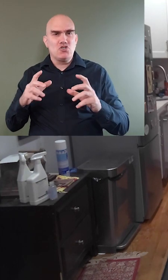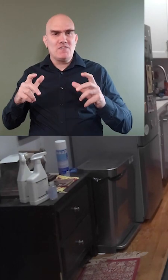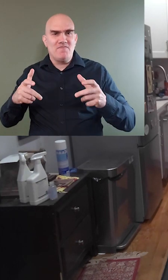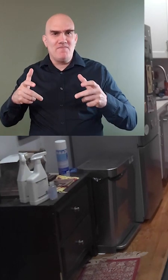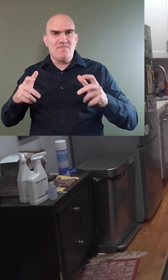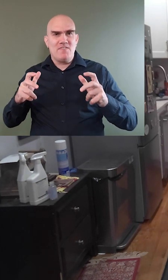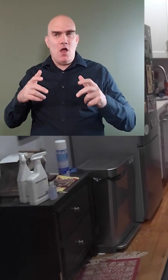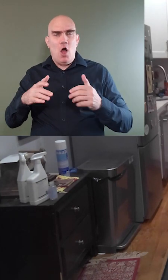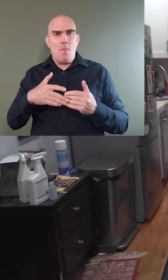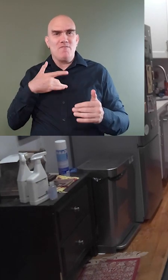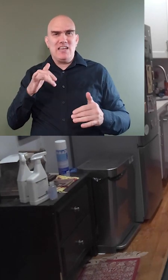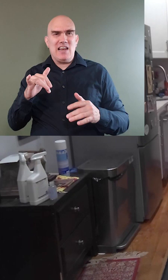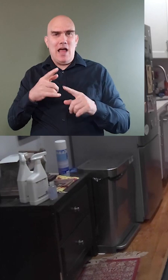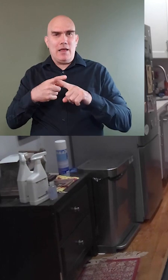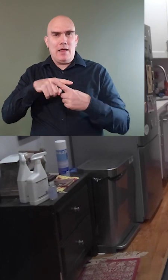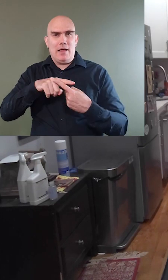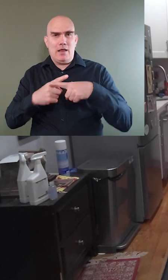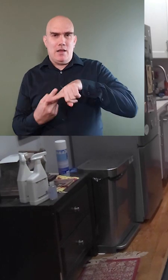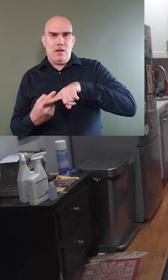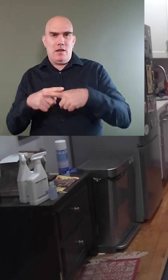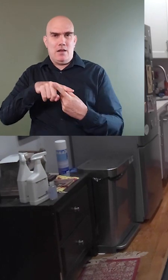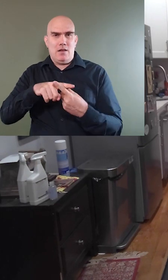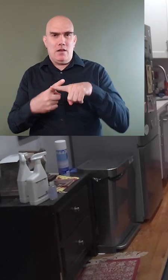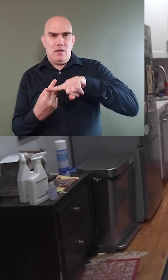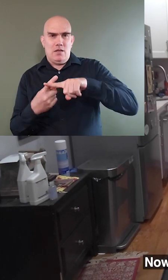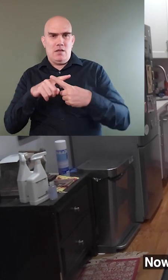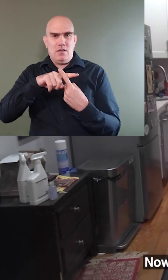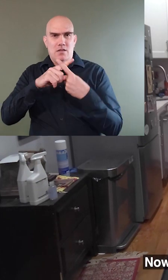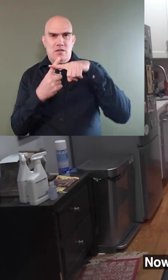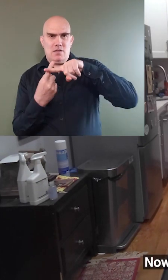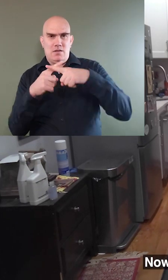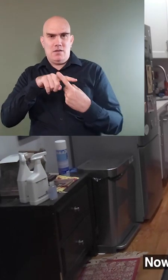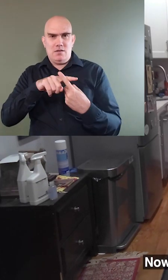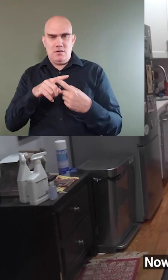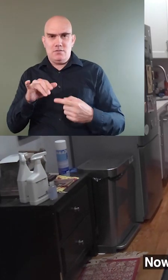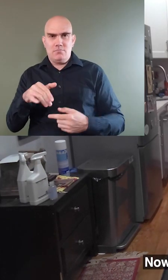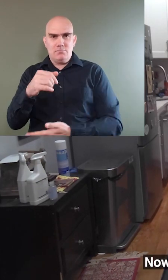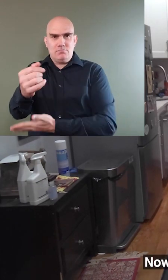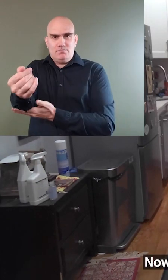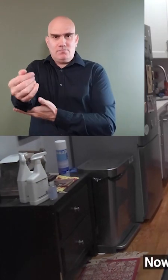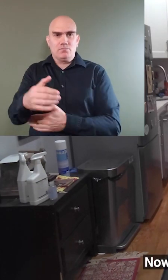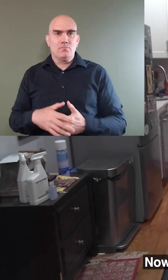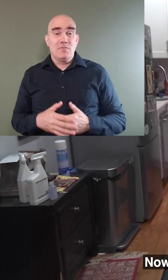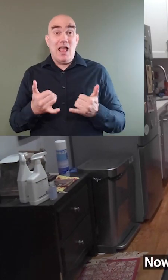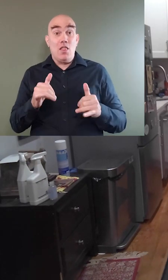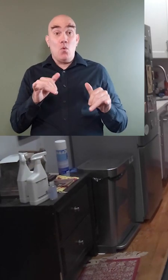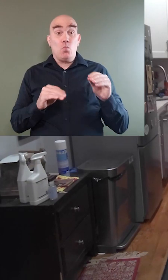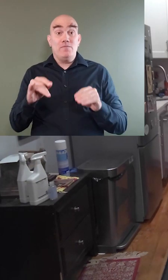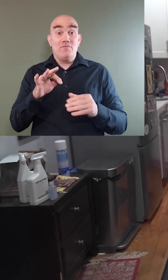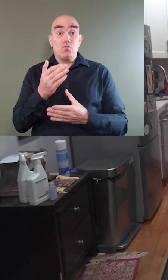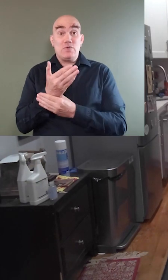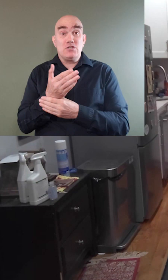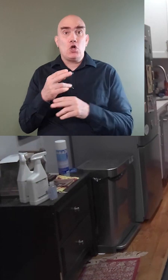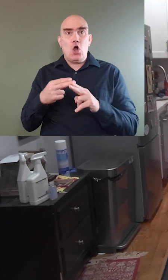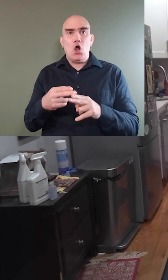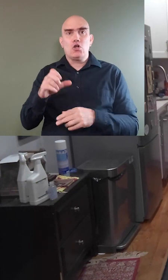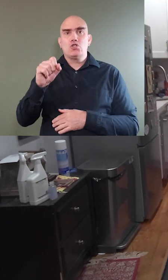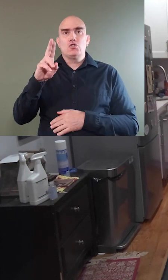bones making an X shape in your forearm. Now that movement of the wrist is